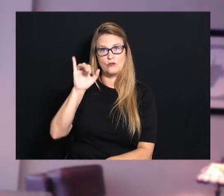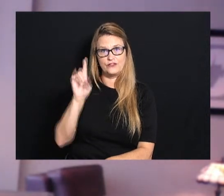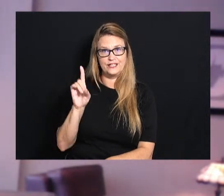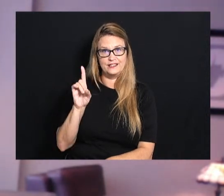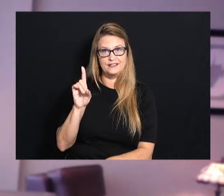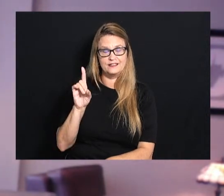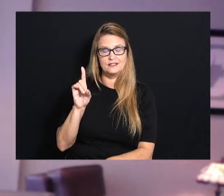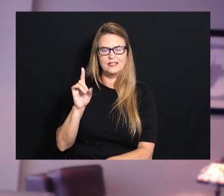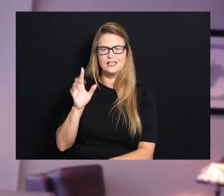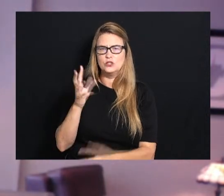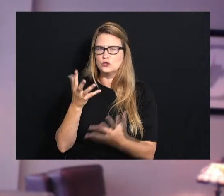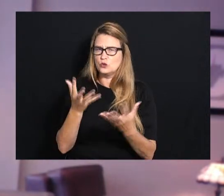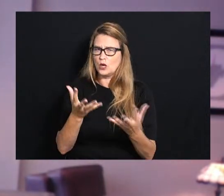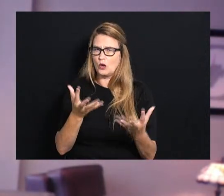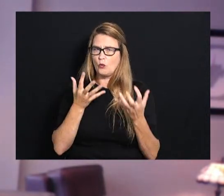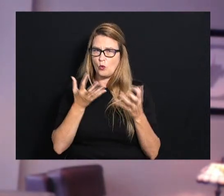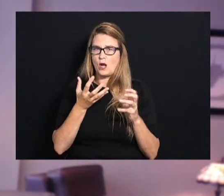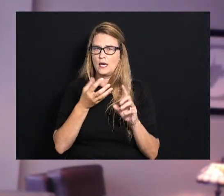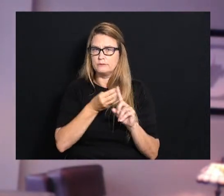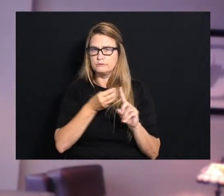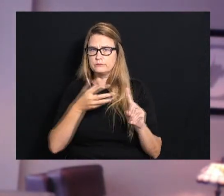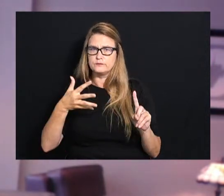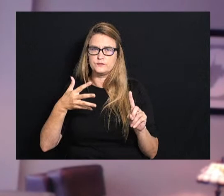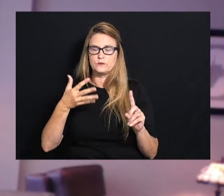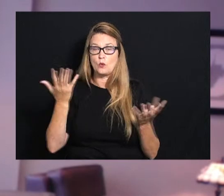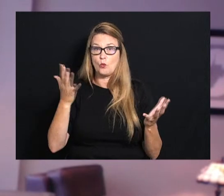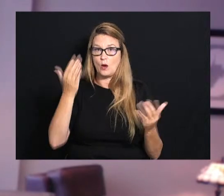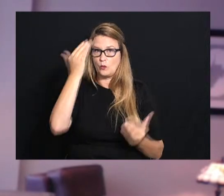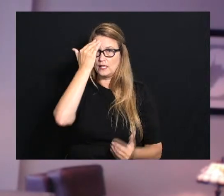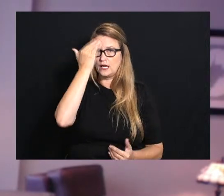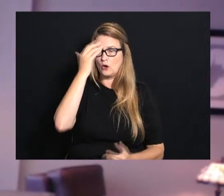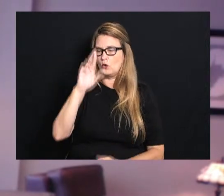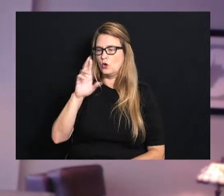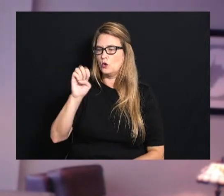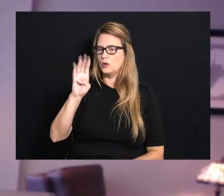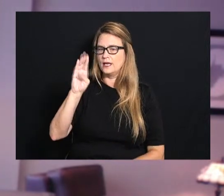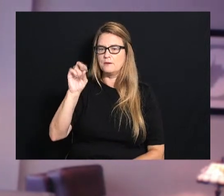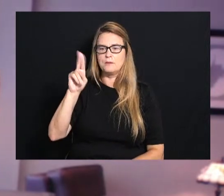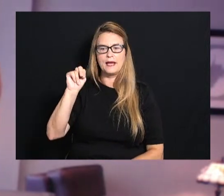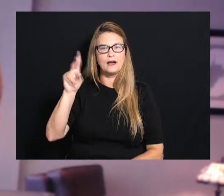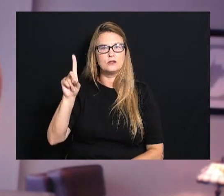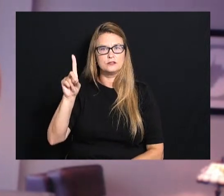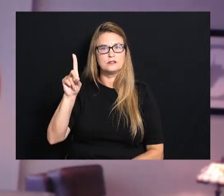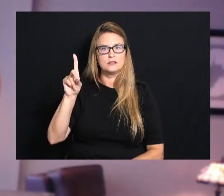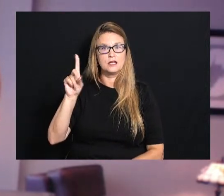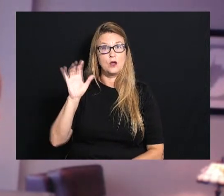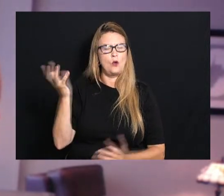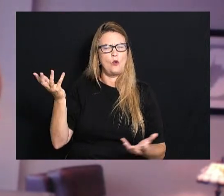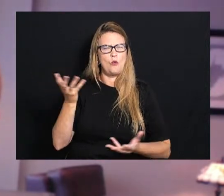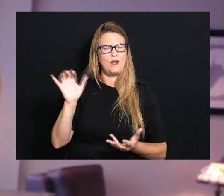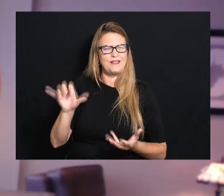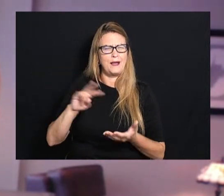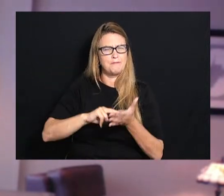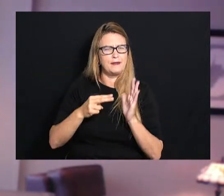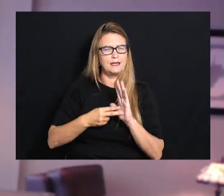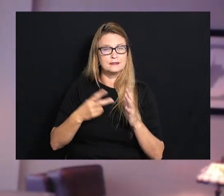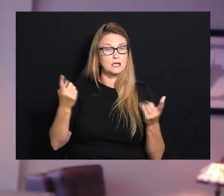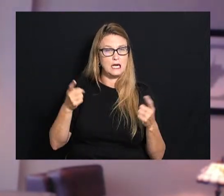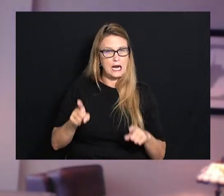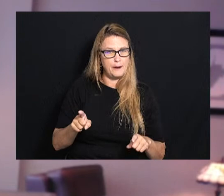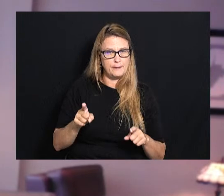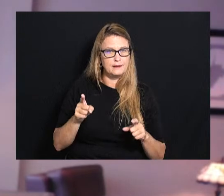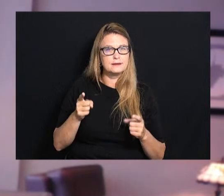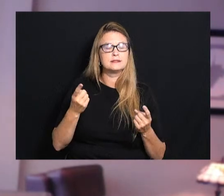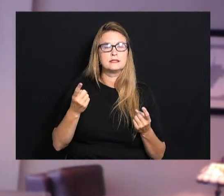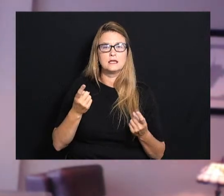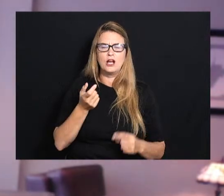talk briefly about what we know about the rebound phenomena that happens with Paxlovid in a very few number of